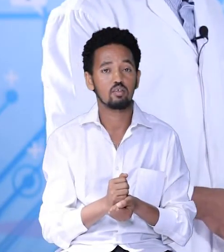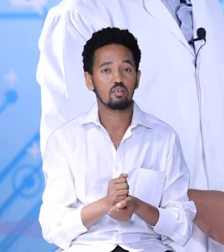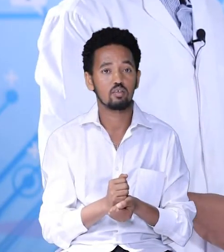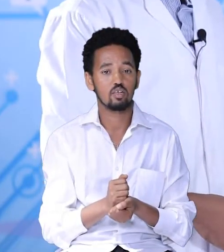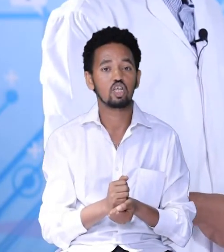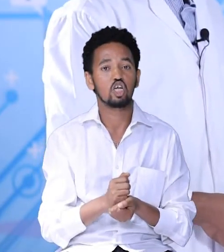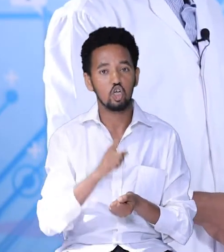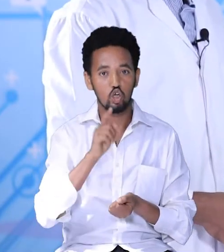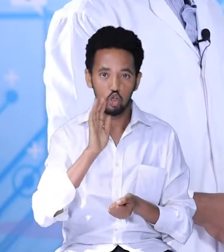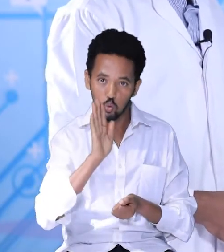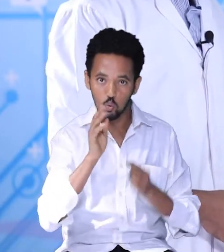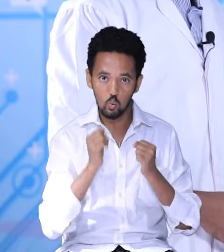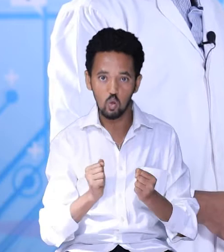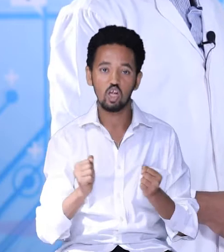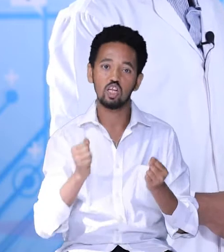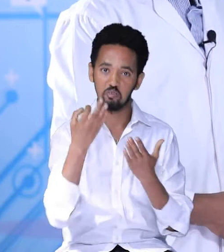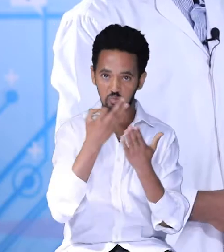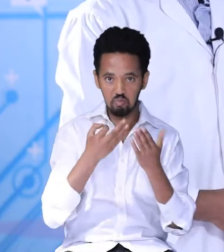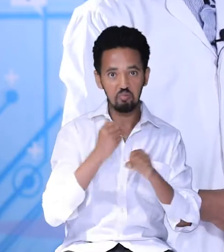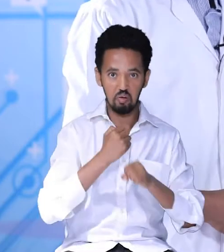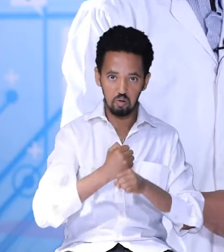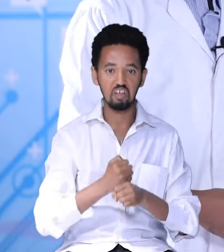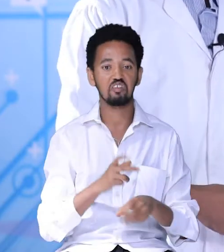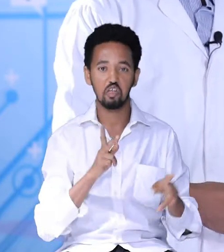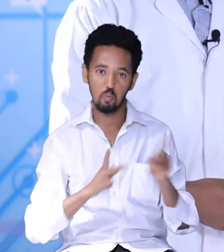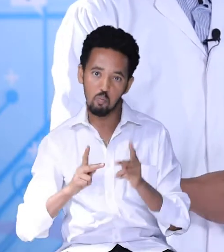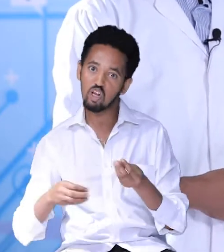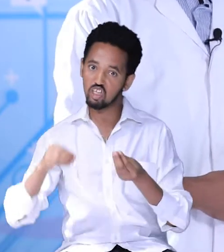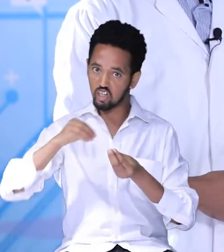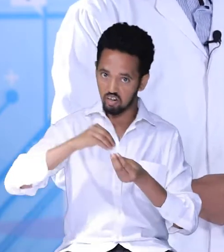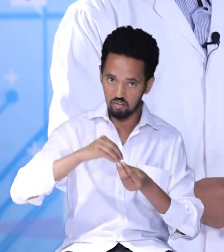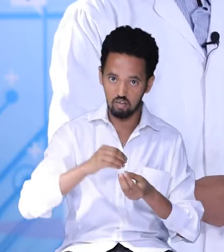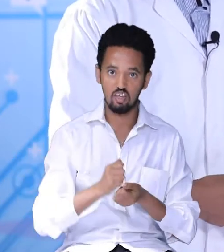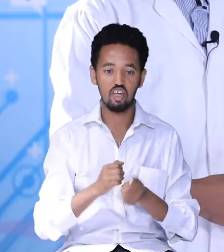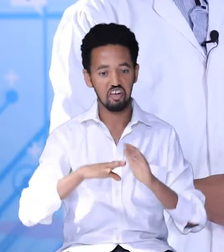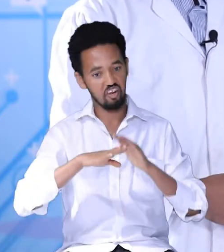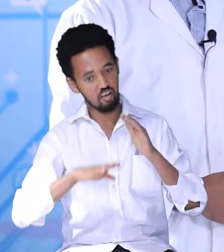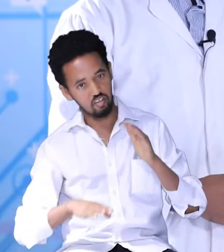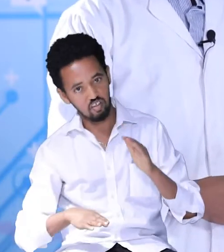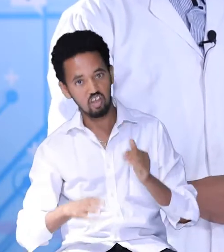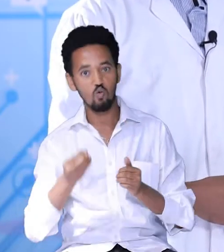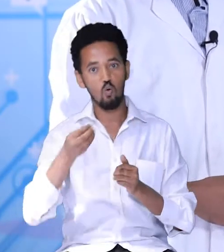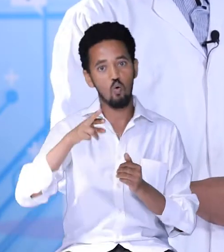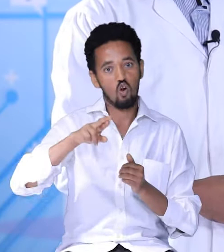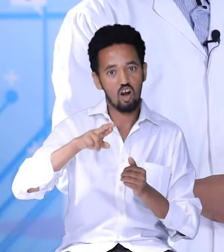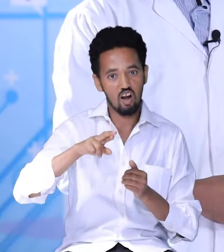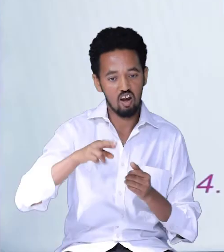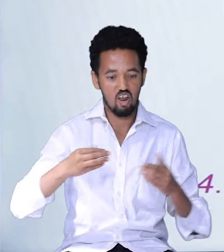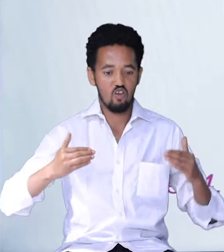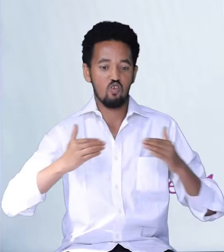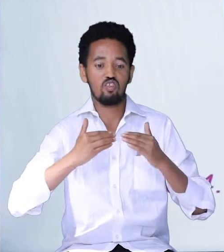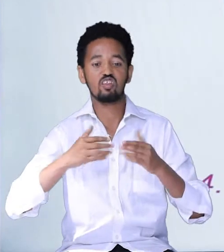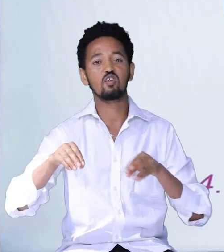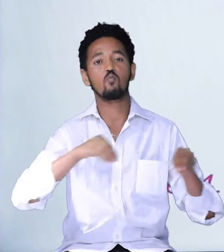you can calculate whether one country's population is increasing, decreasing, or constantly